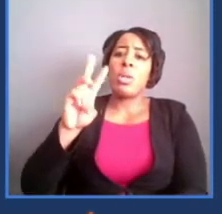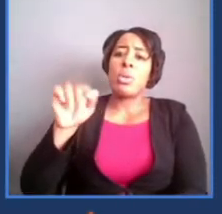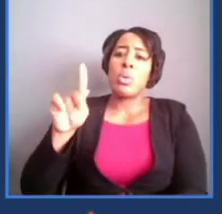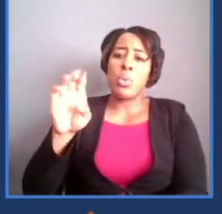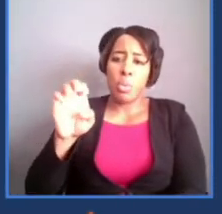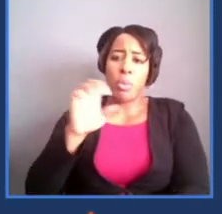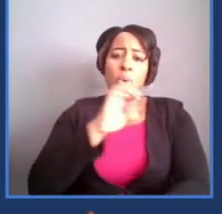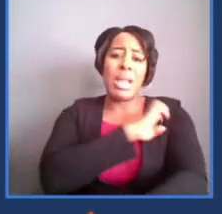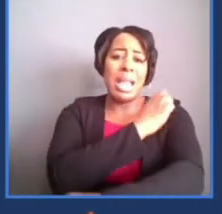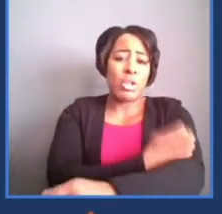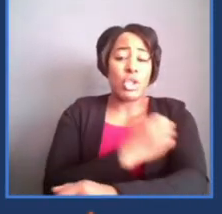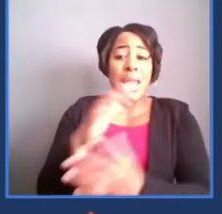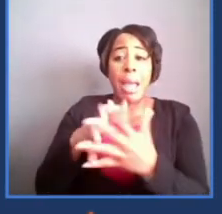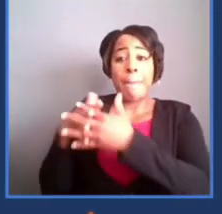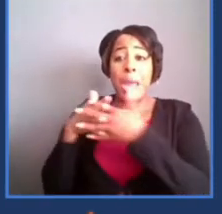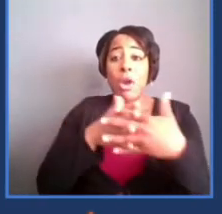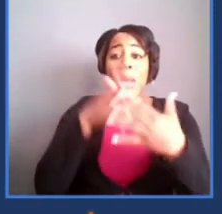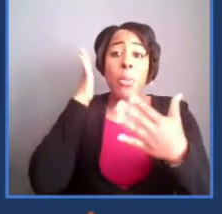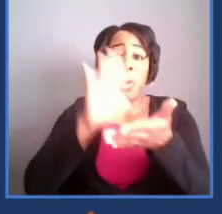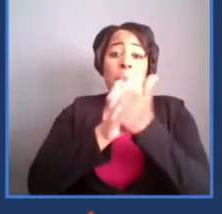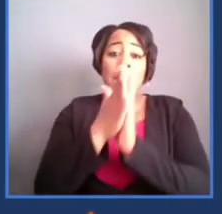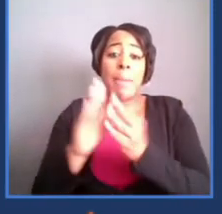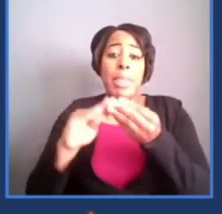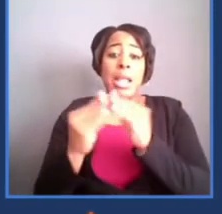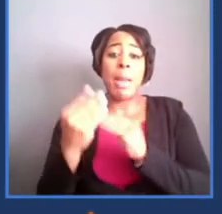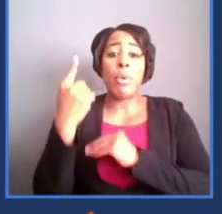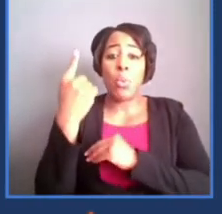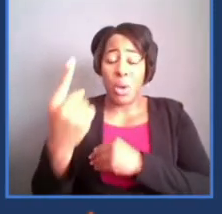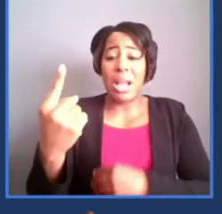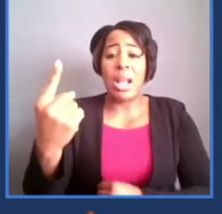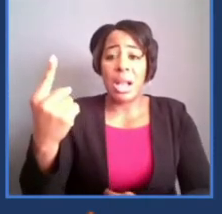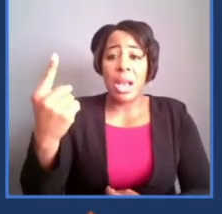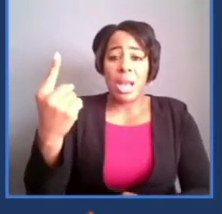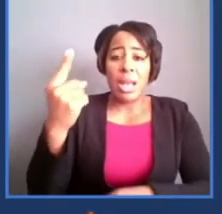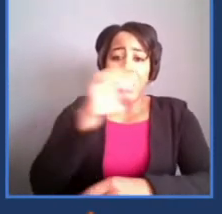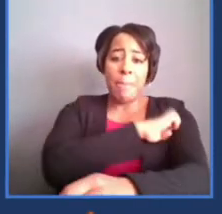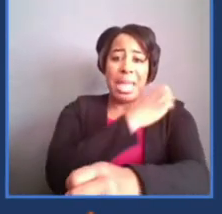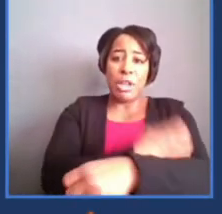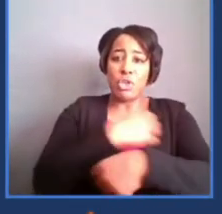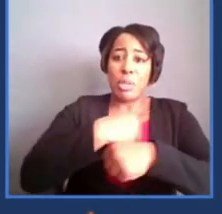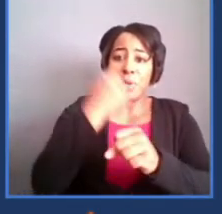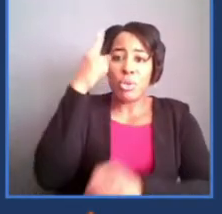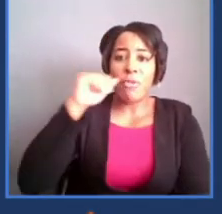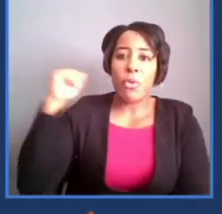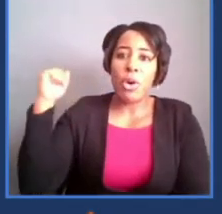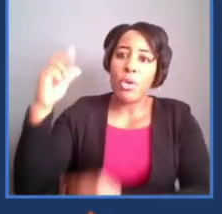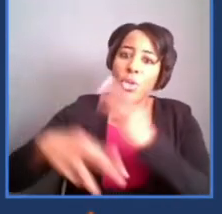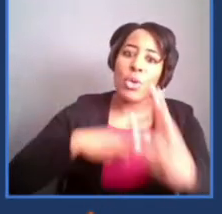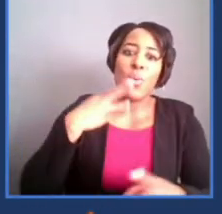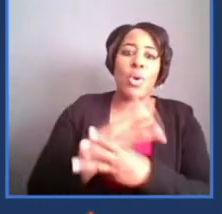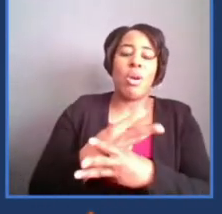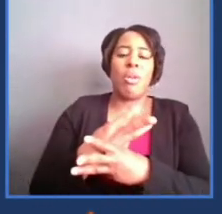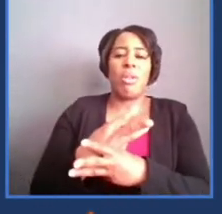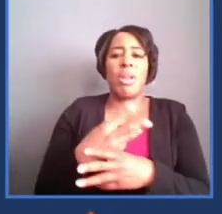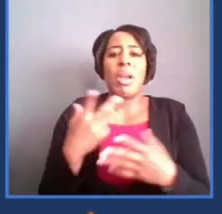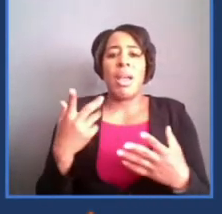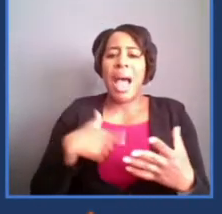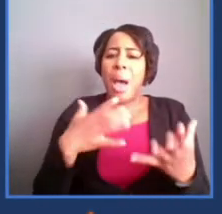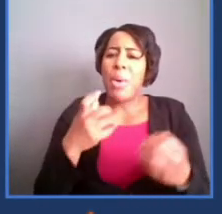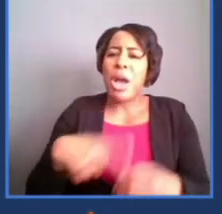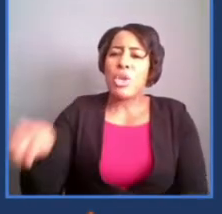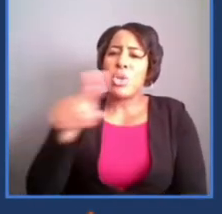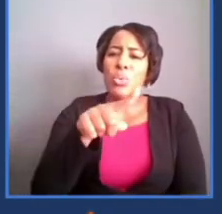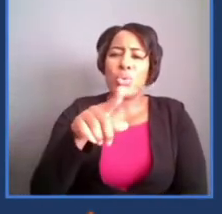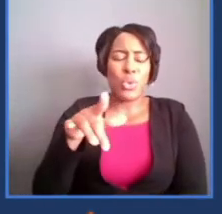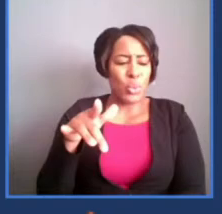in the world and Georgia the number one producer of clean energy in the South. Y'all, I want you to feel what we can